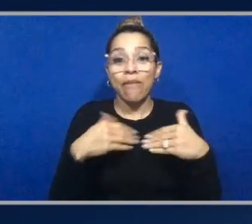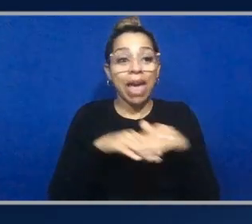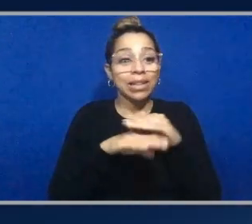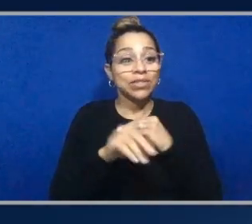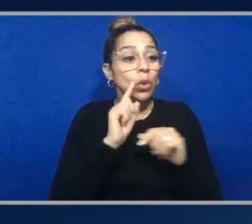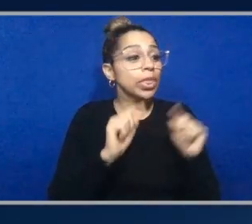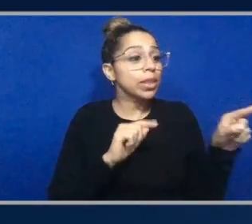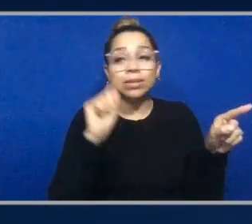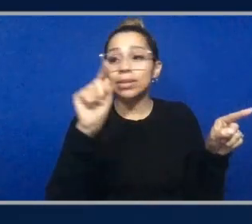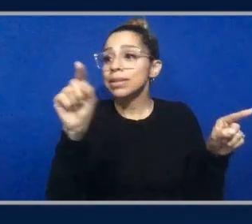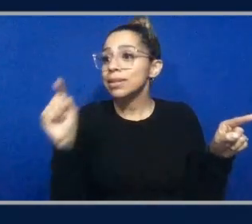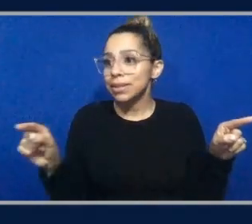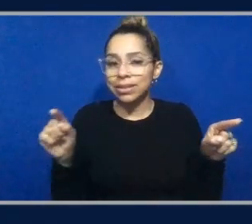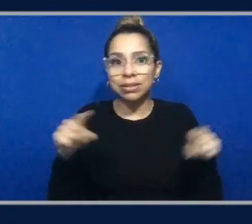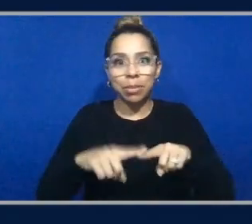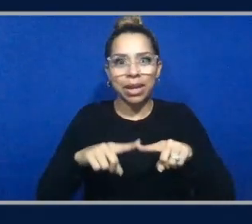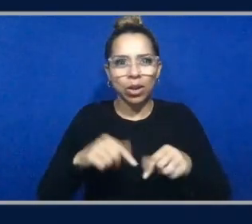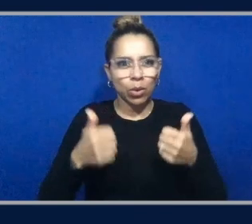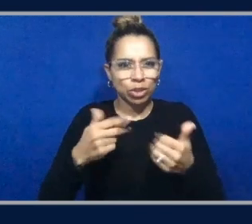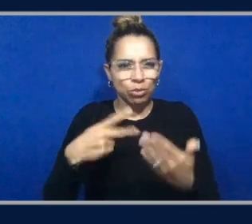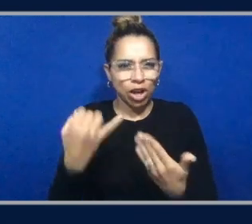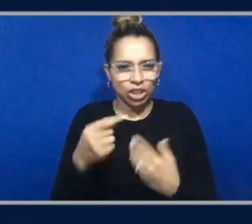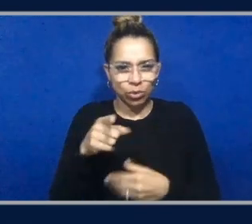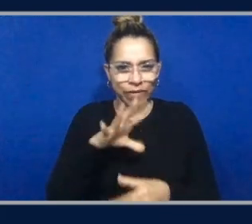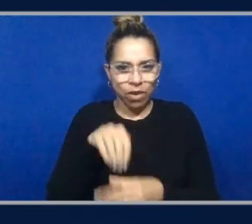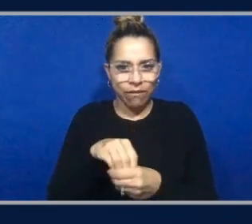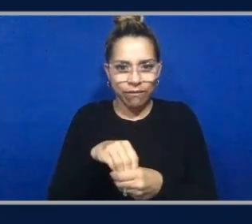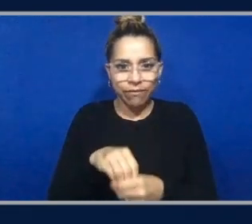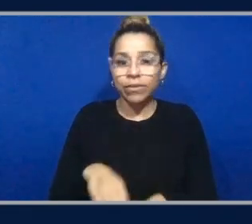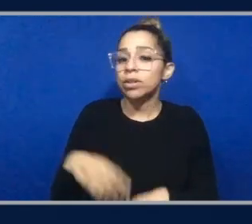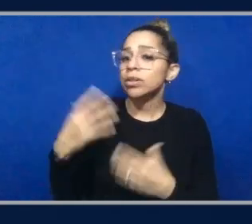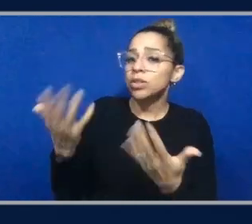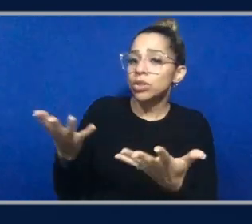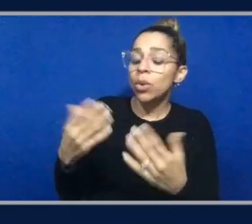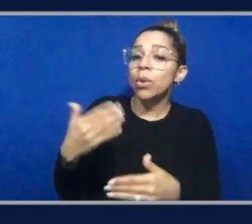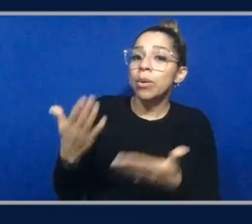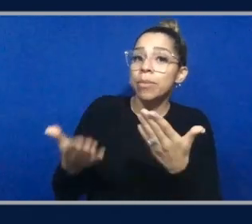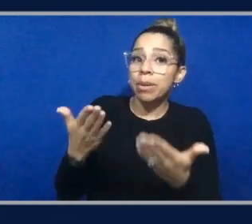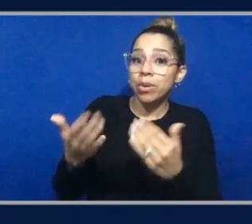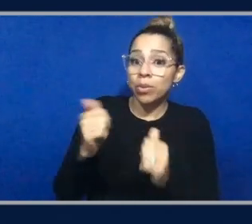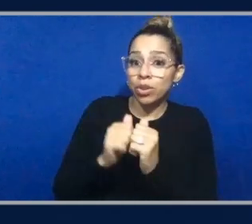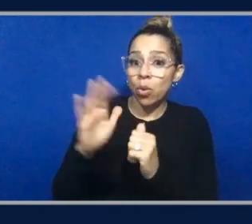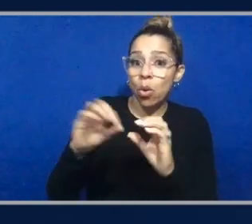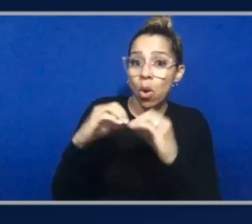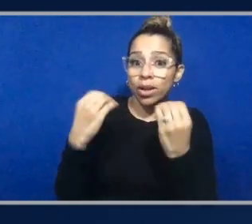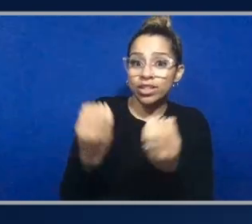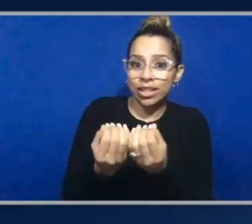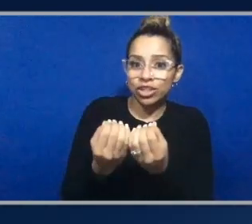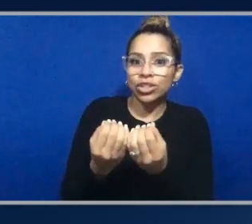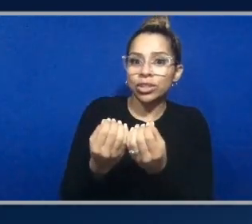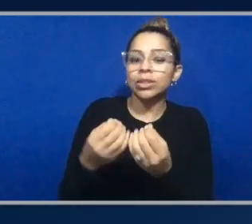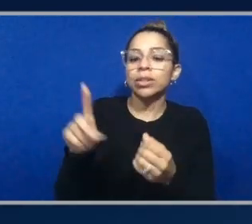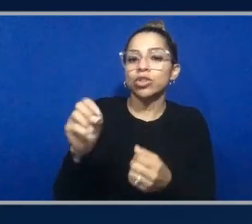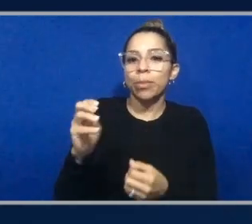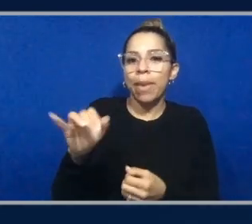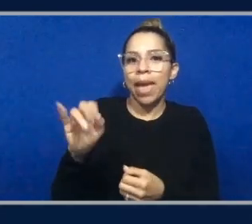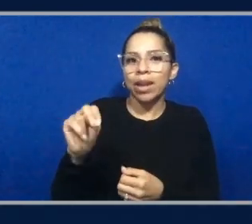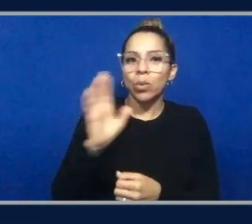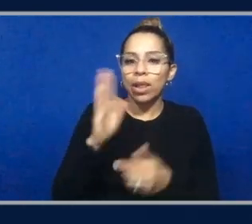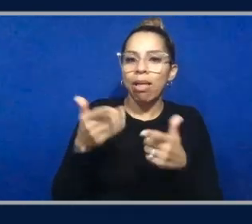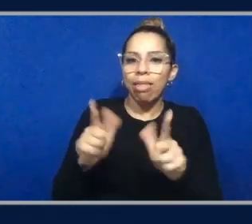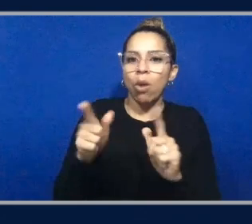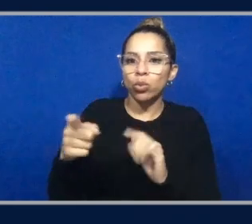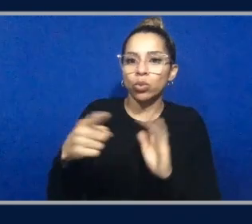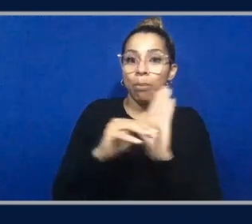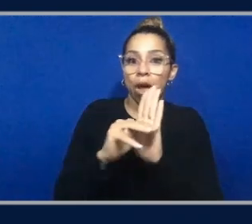domains and projects is the domain allows you to model your organization and how Okay. your teams are going to operate, and projects allow you to model your use cases within that organization.